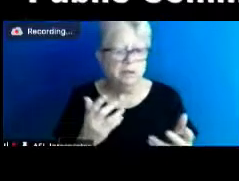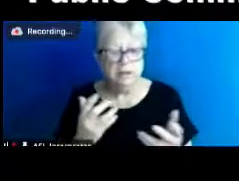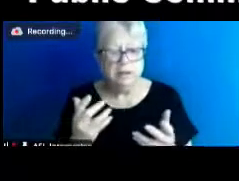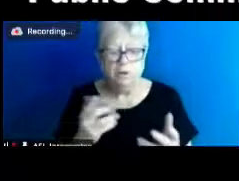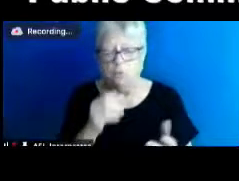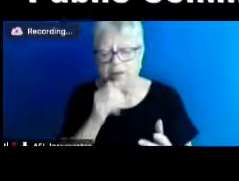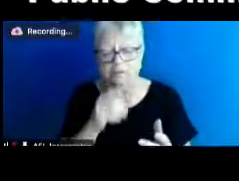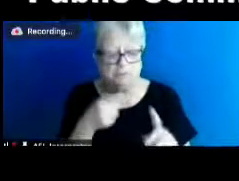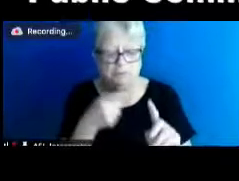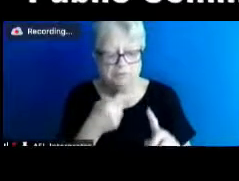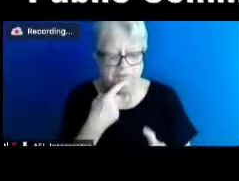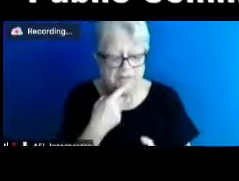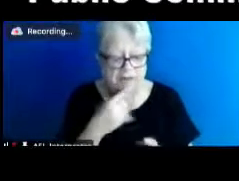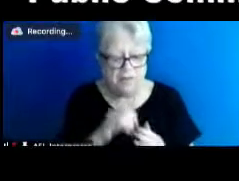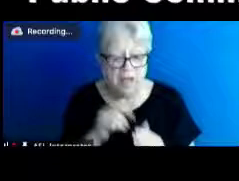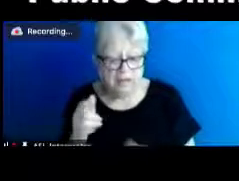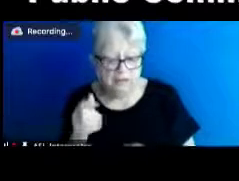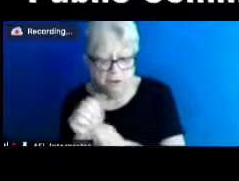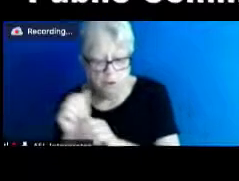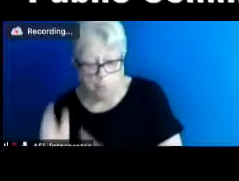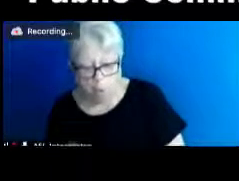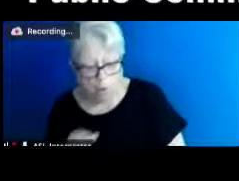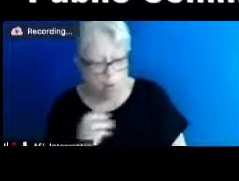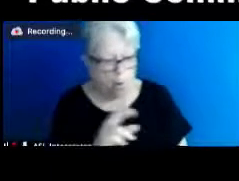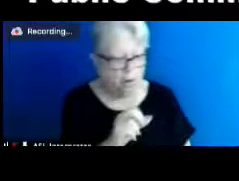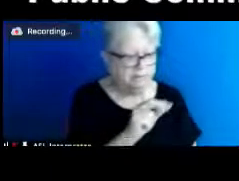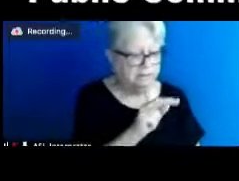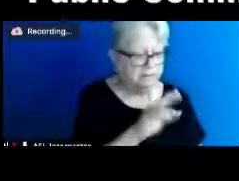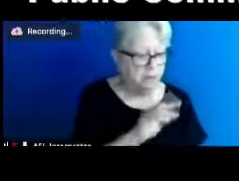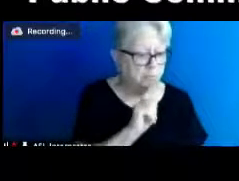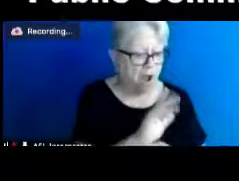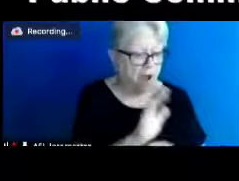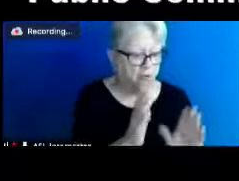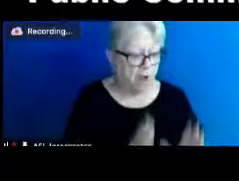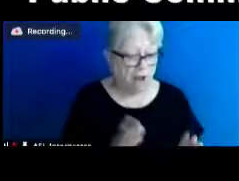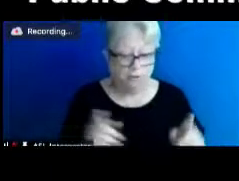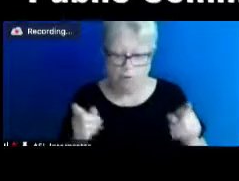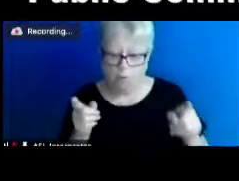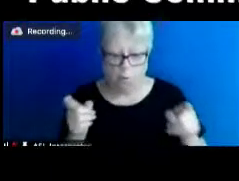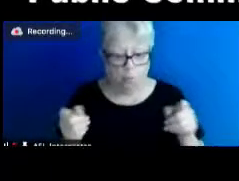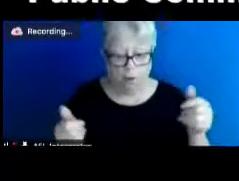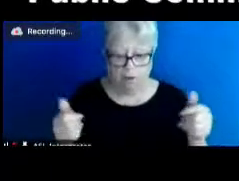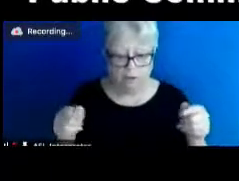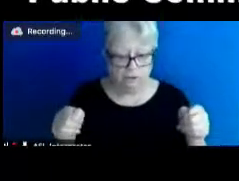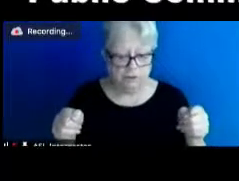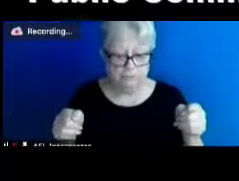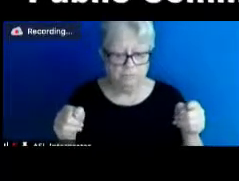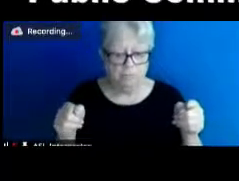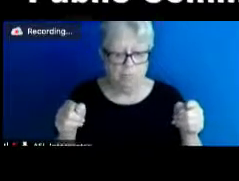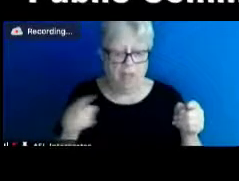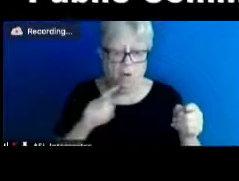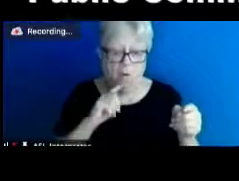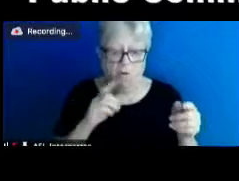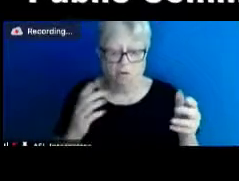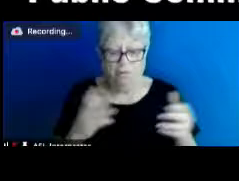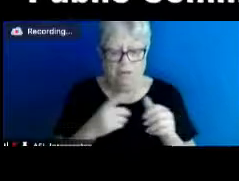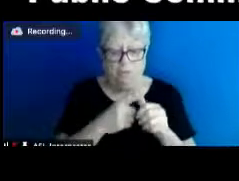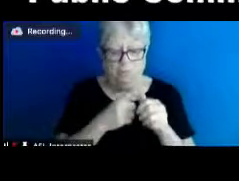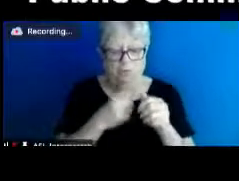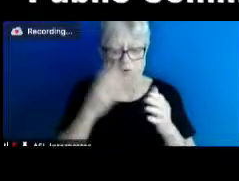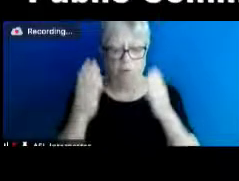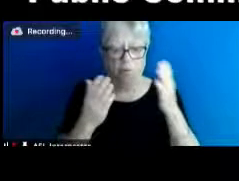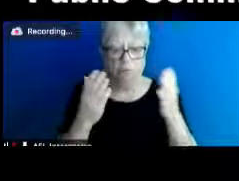specified whether he'd be an employee for them or a subcontractor for them or whatnot in the original proposal to the commission